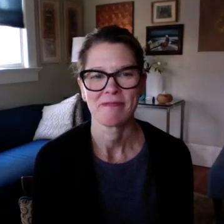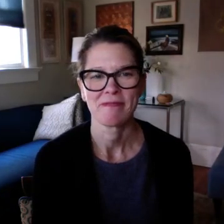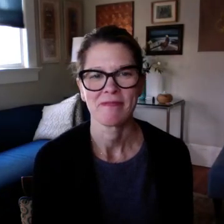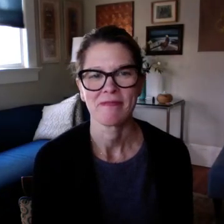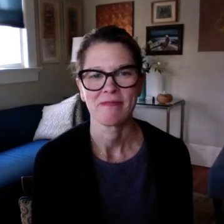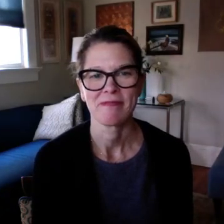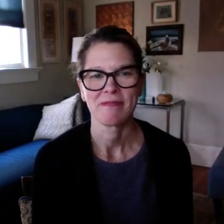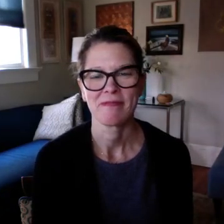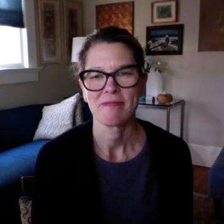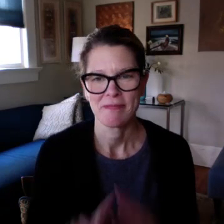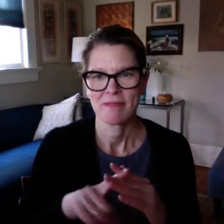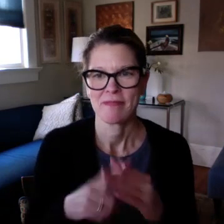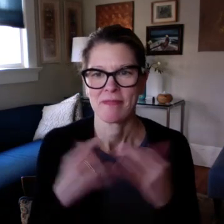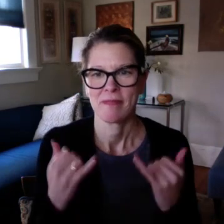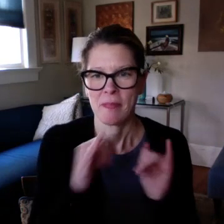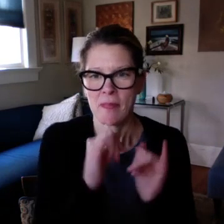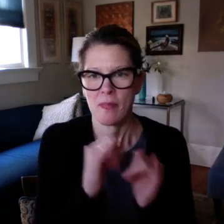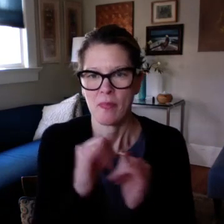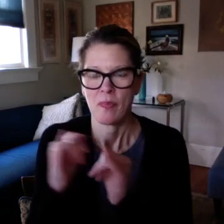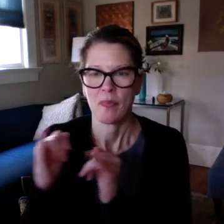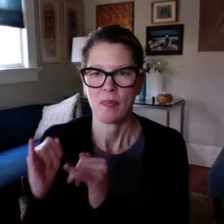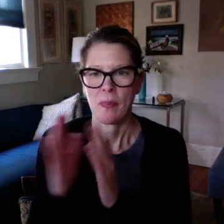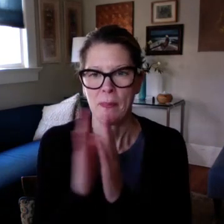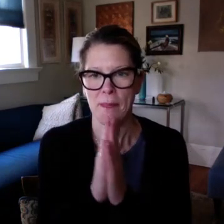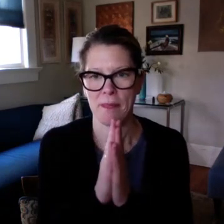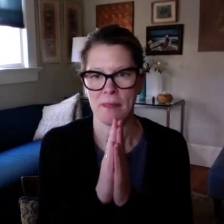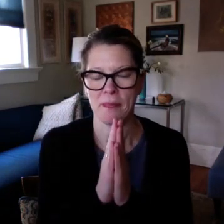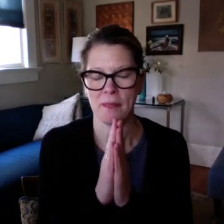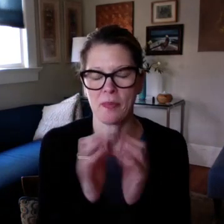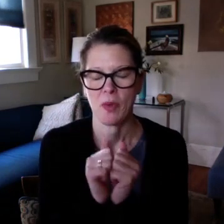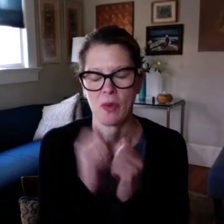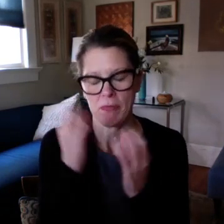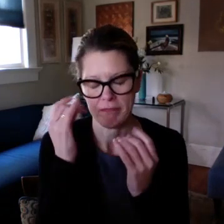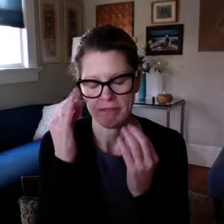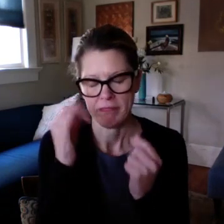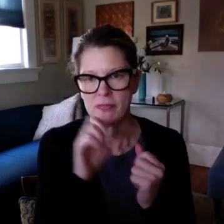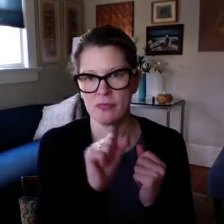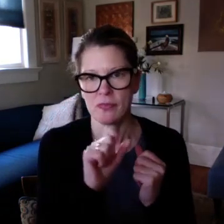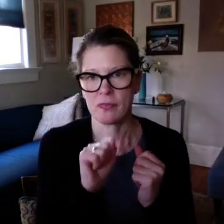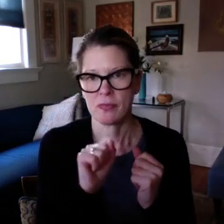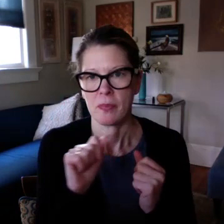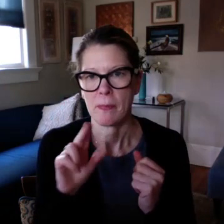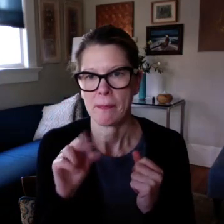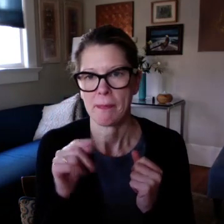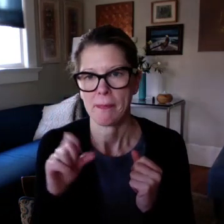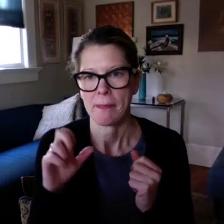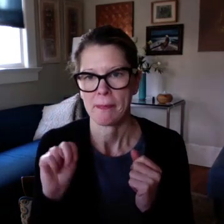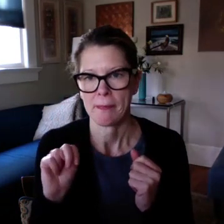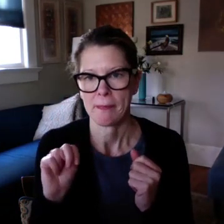Let's begin our time of individual prayer with the reflections from St. Augustine's prayer book.